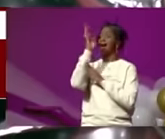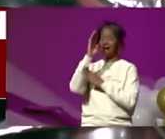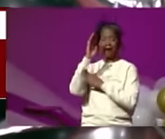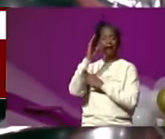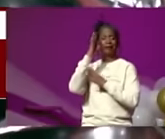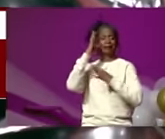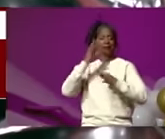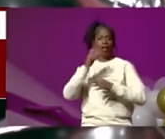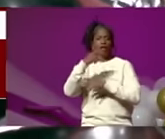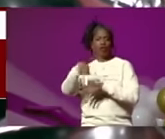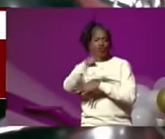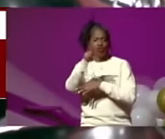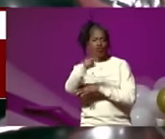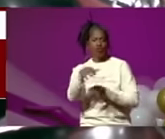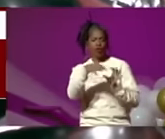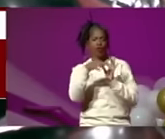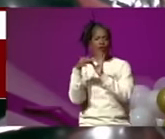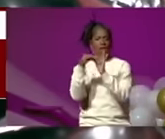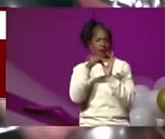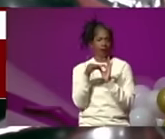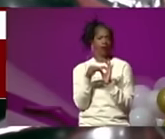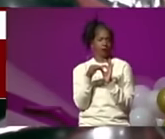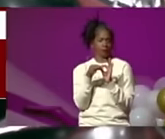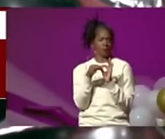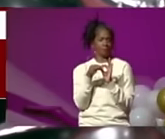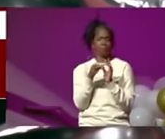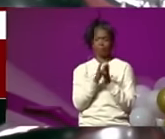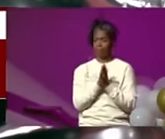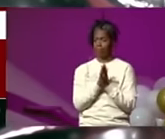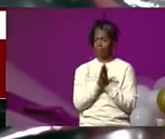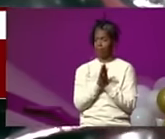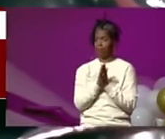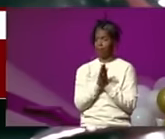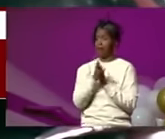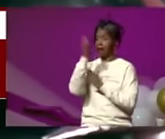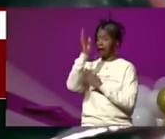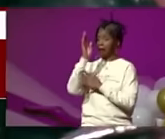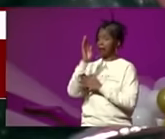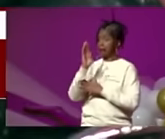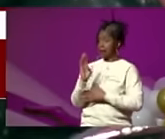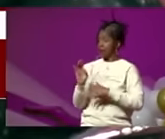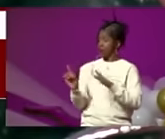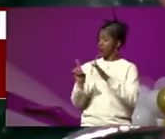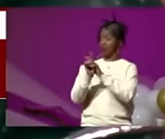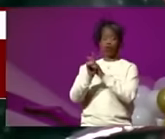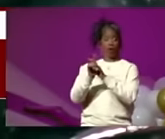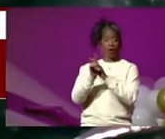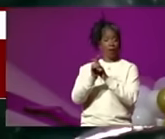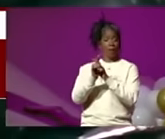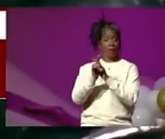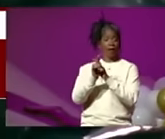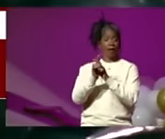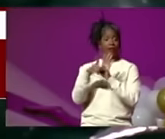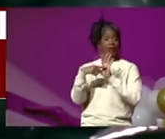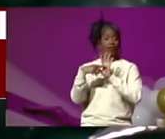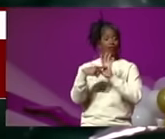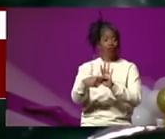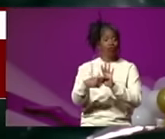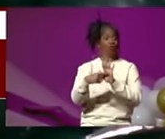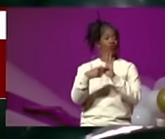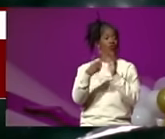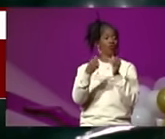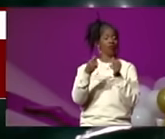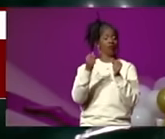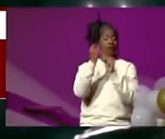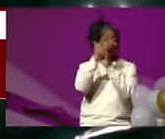who will show up in your darkness, bring you light, hug you, love on you, and give you a dream to get